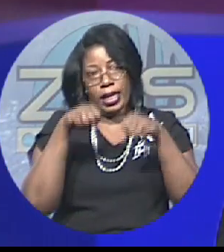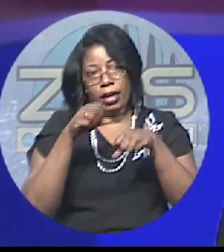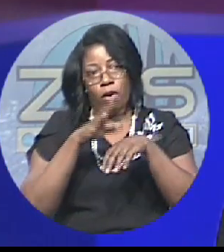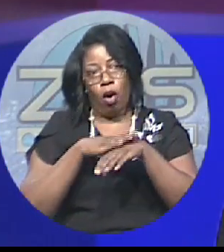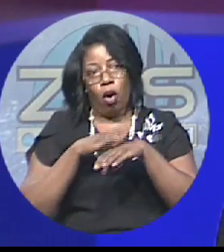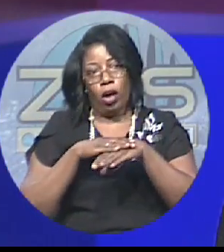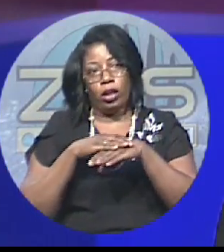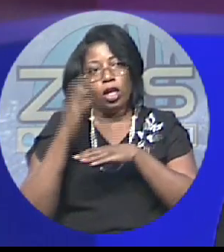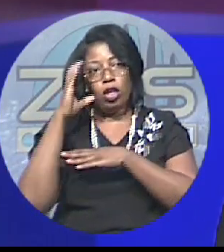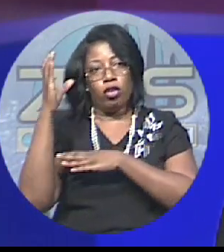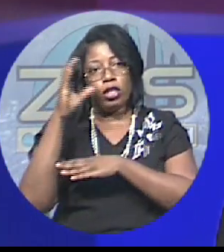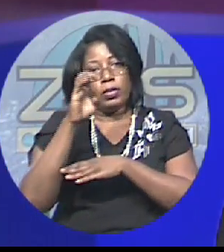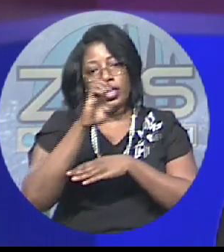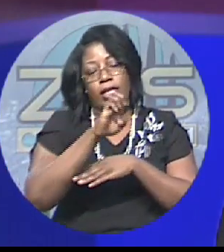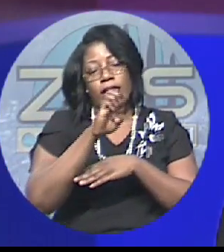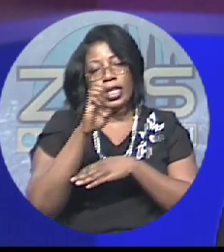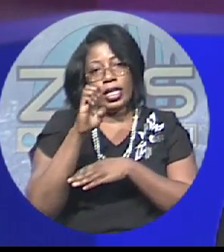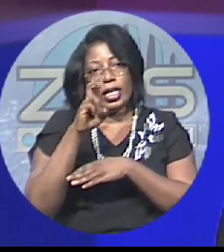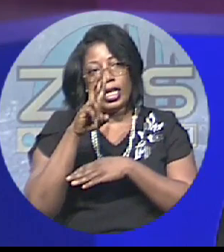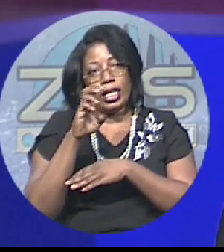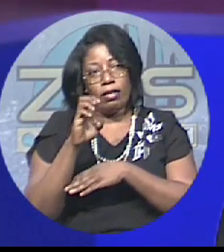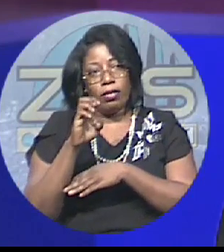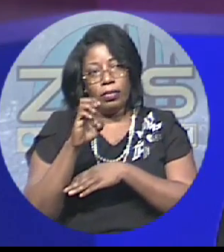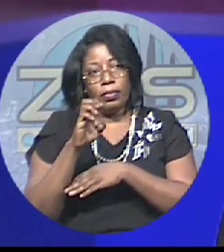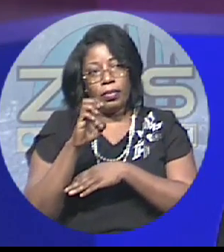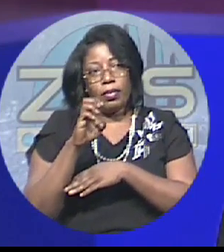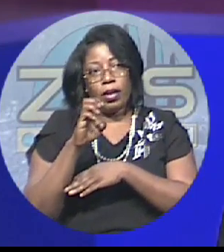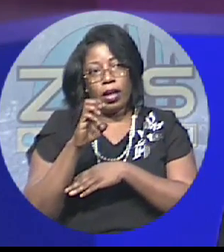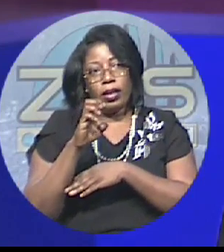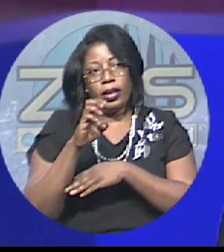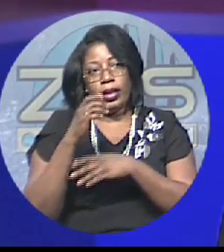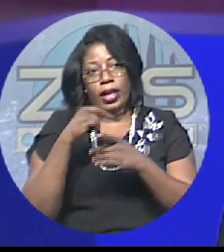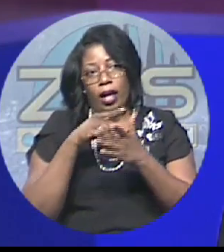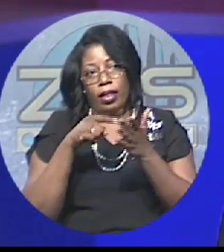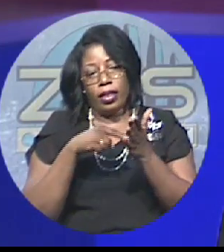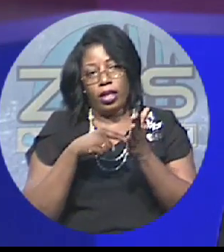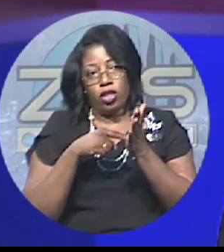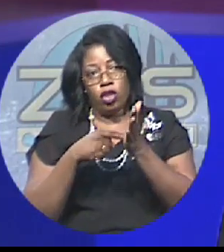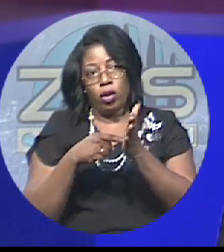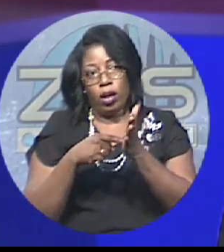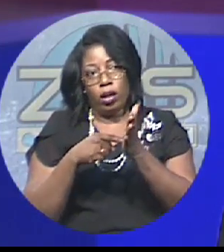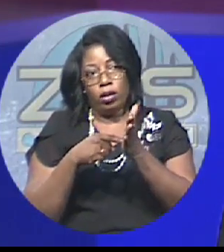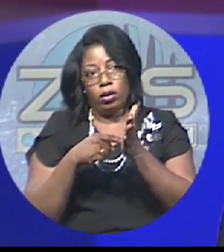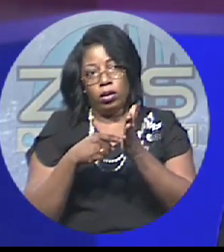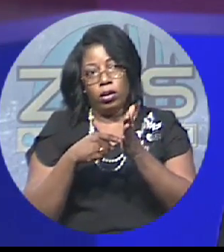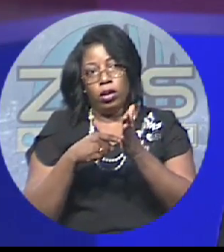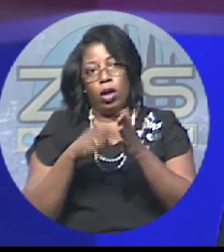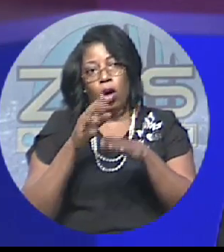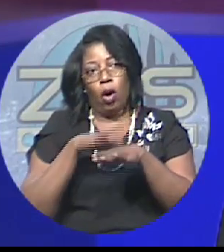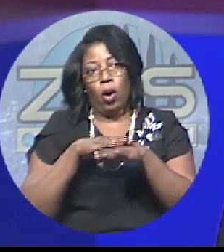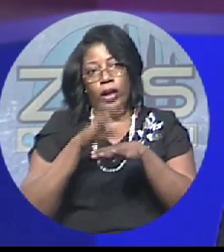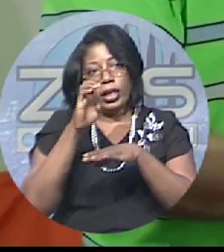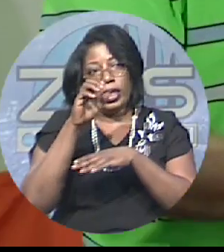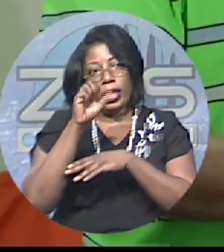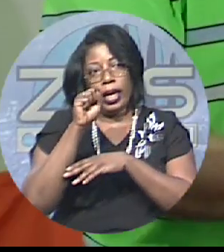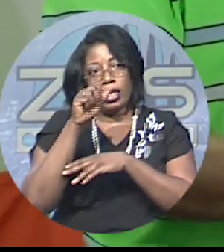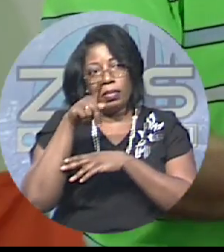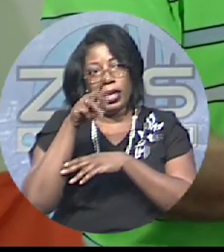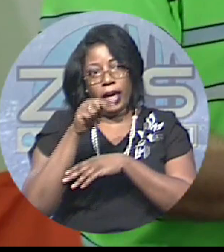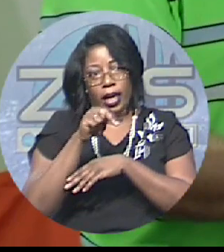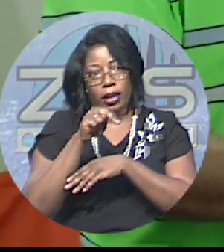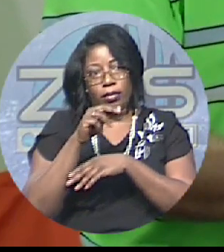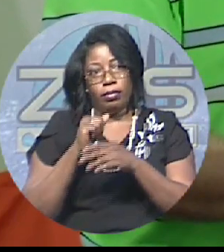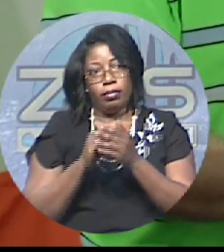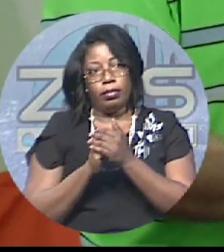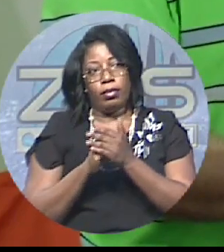on Christmas Eve. And once again, this college football showcase will be broadcast to the world on ESPN. We don't